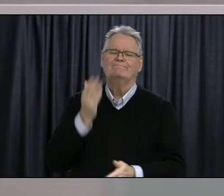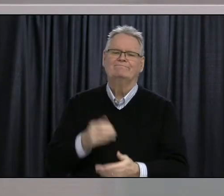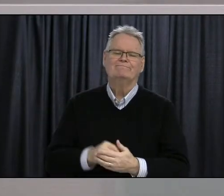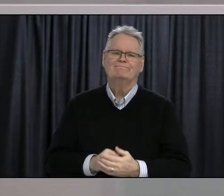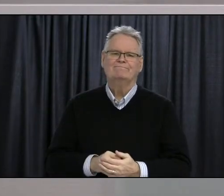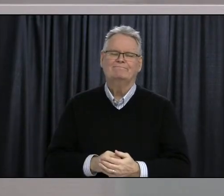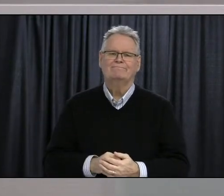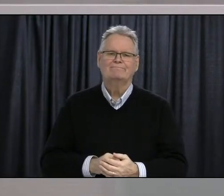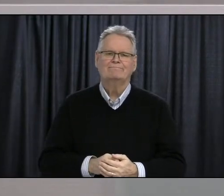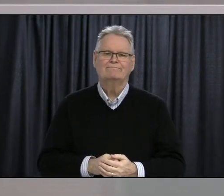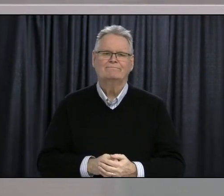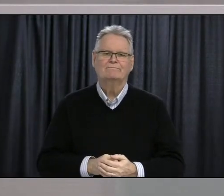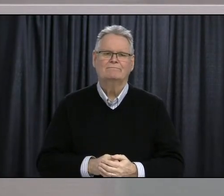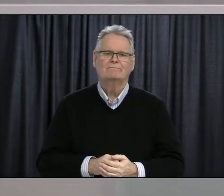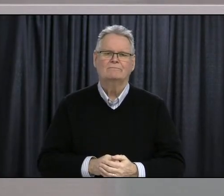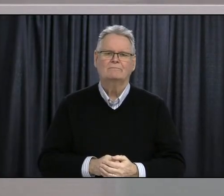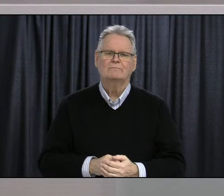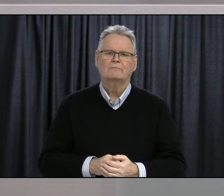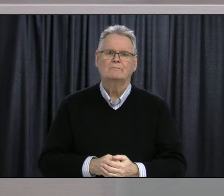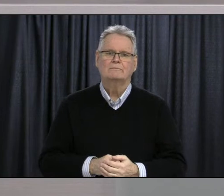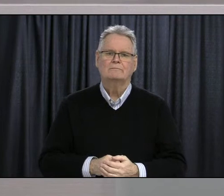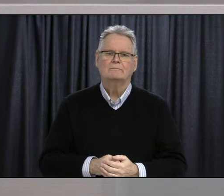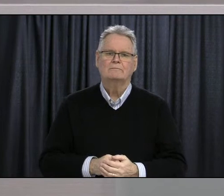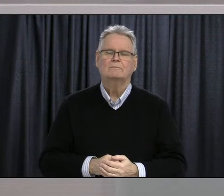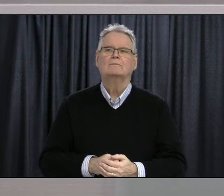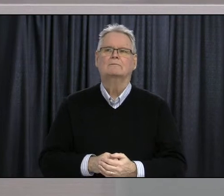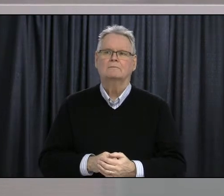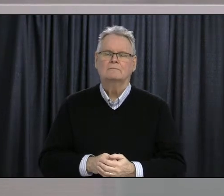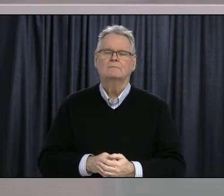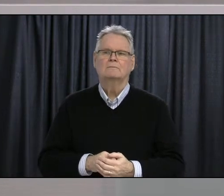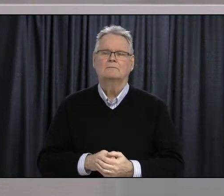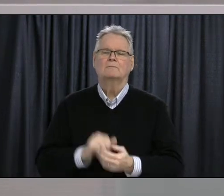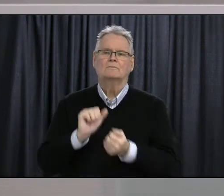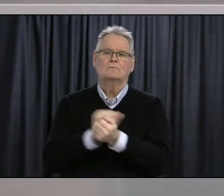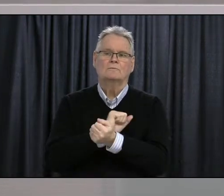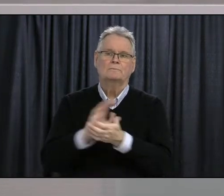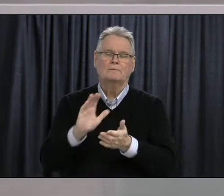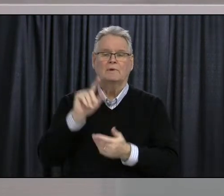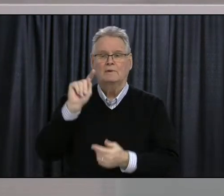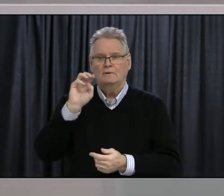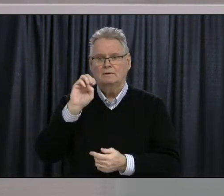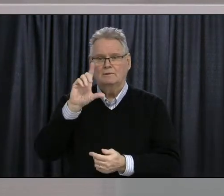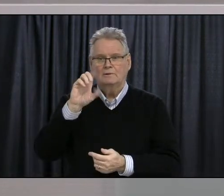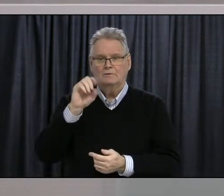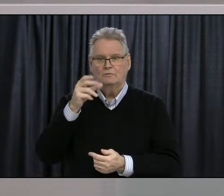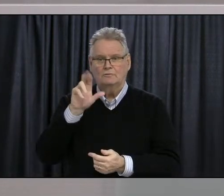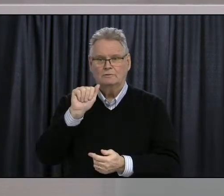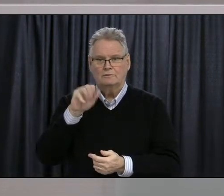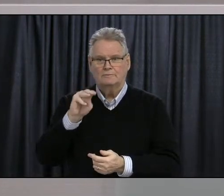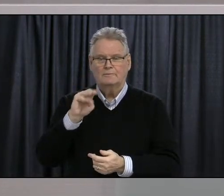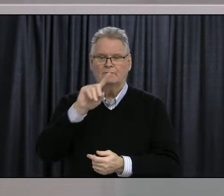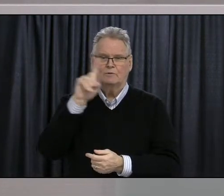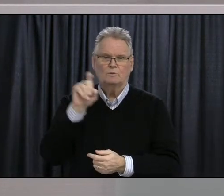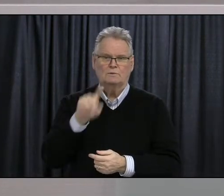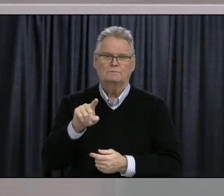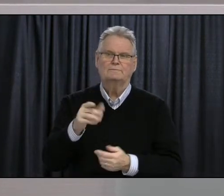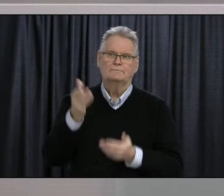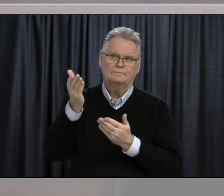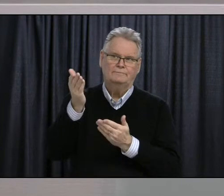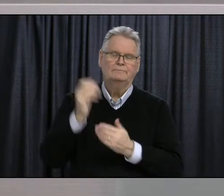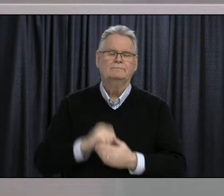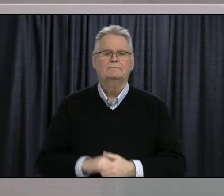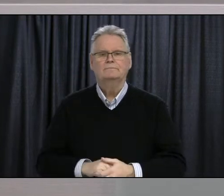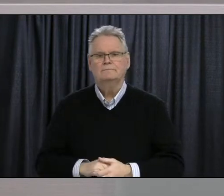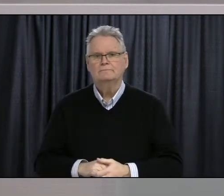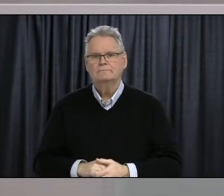Peter Jackson with the Telegram, do you have a final question? Yes, I'd like to follow up on Sarah's question about the